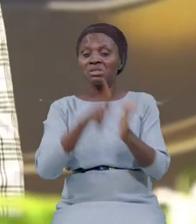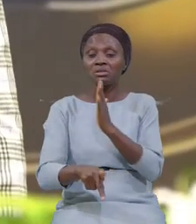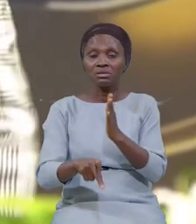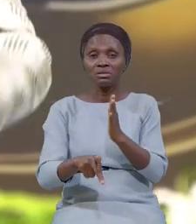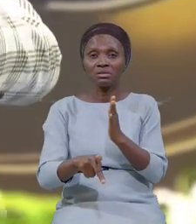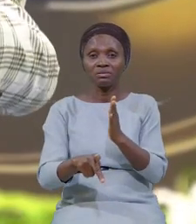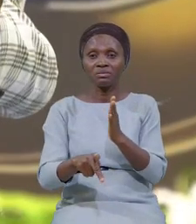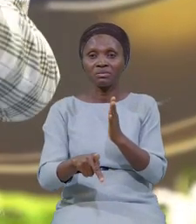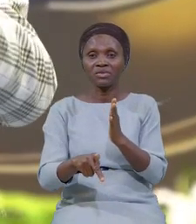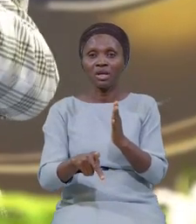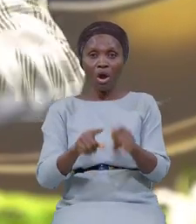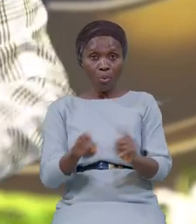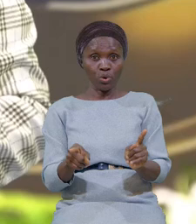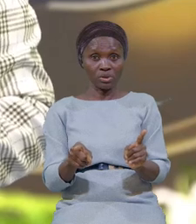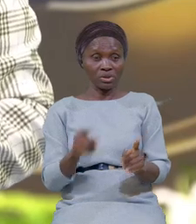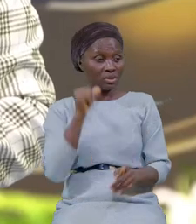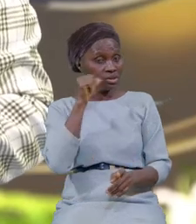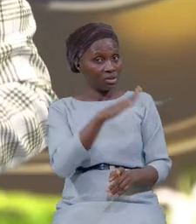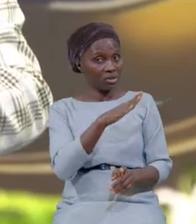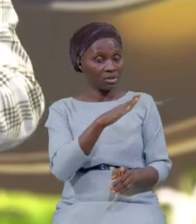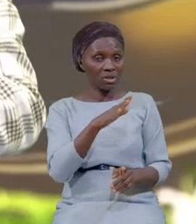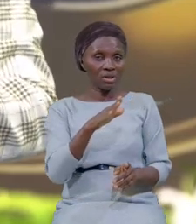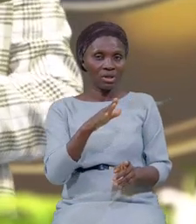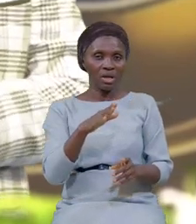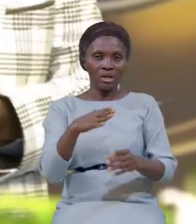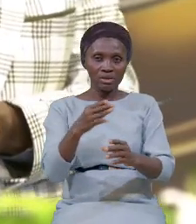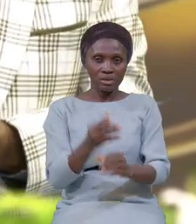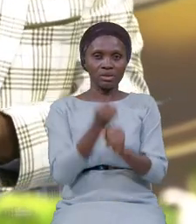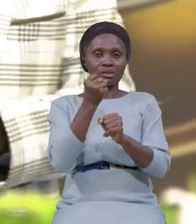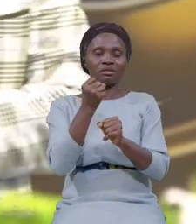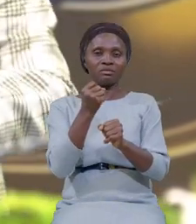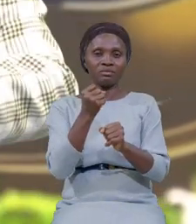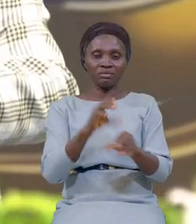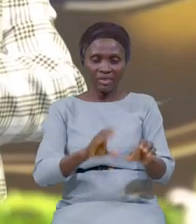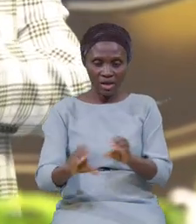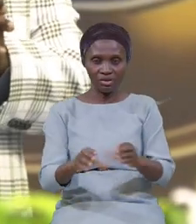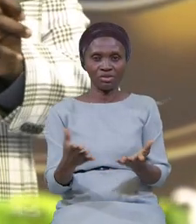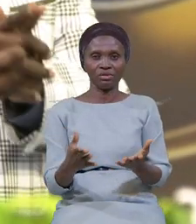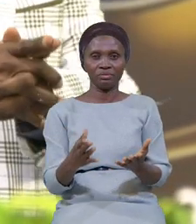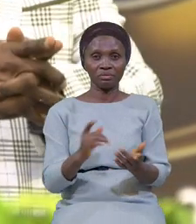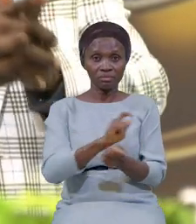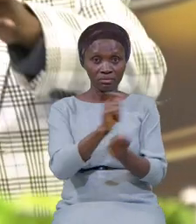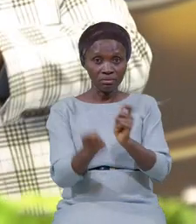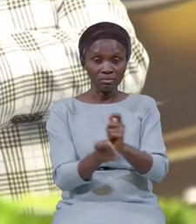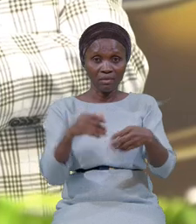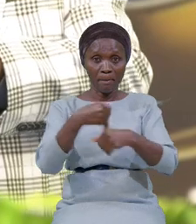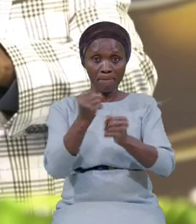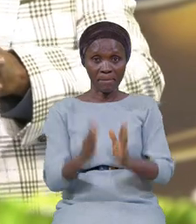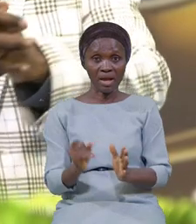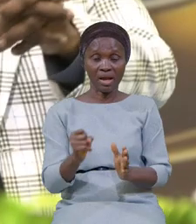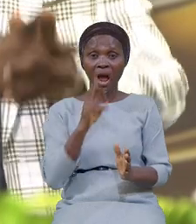eradicated. But they took action. Change makers are action